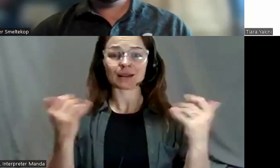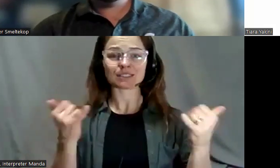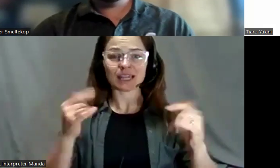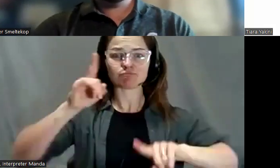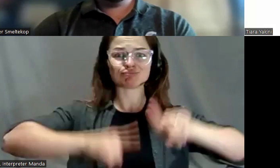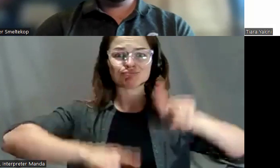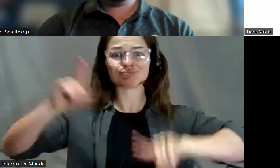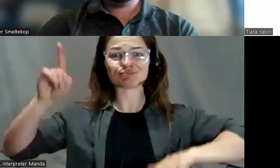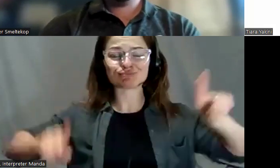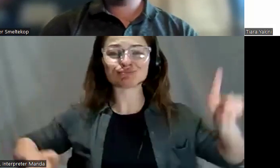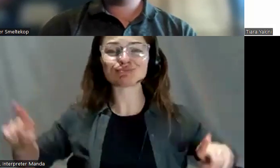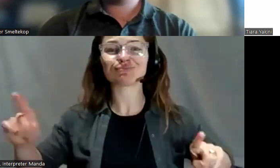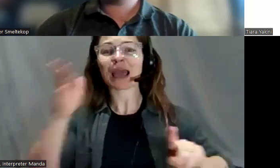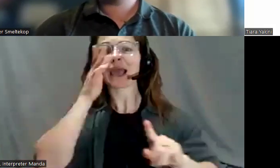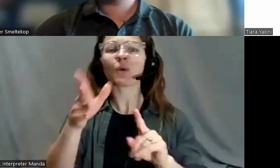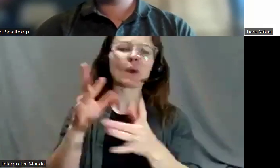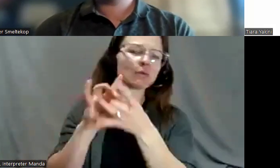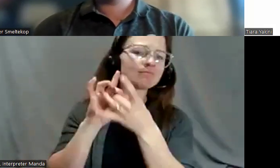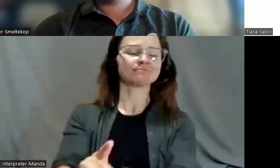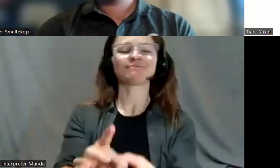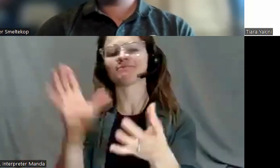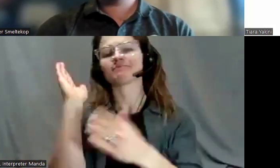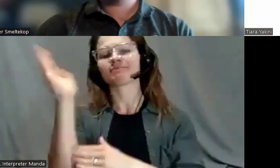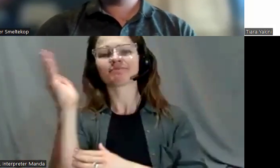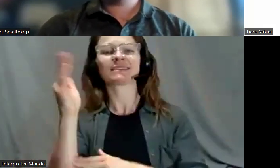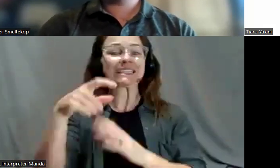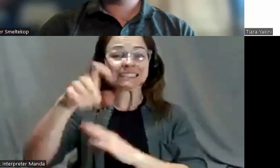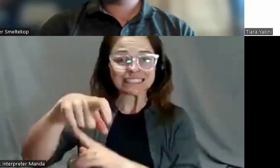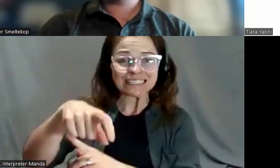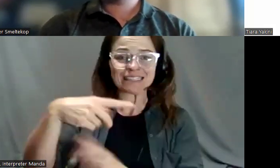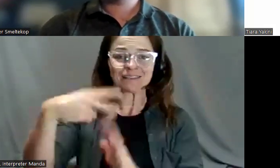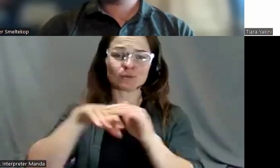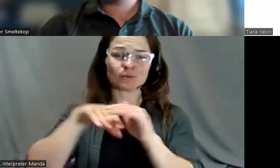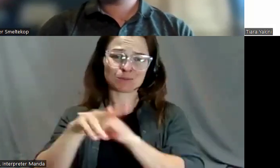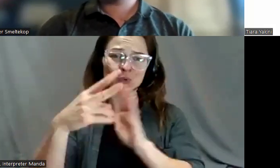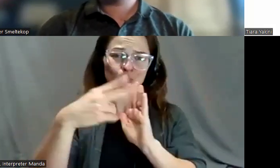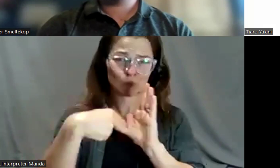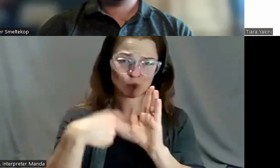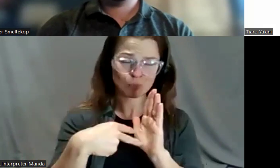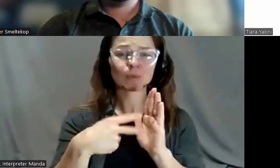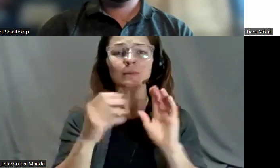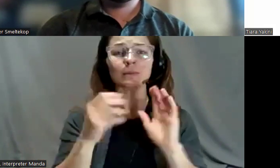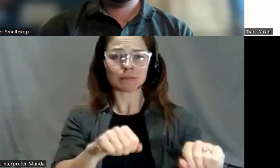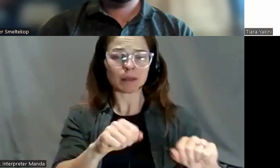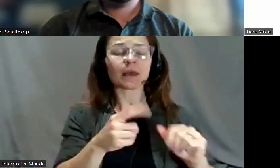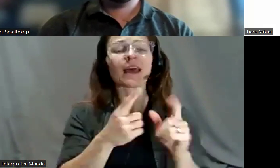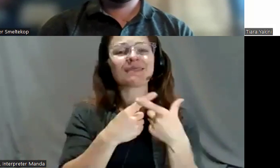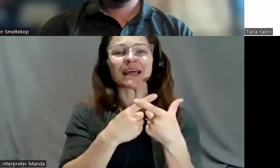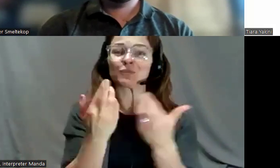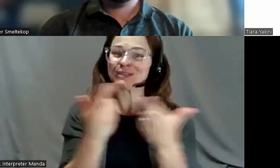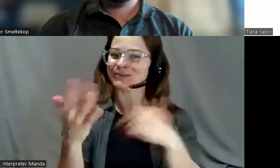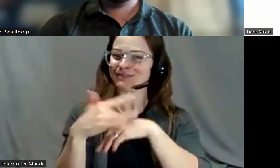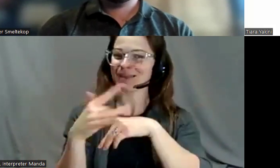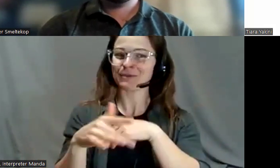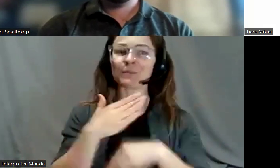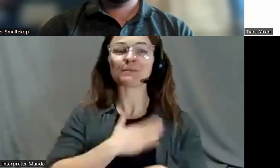to speak to us about the need for accessible literature and the resources that are currently available. Please join me in welcoming